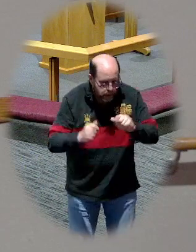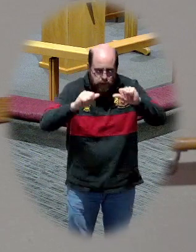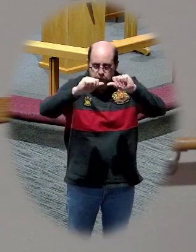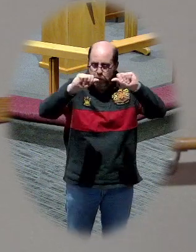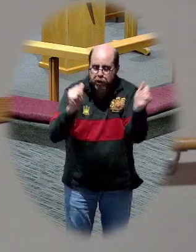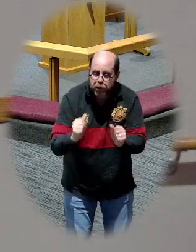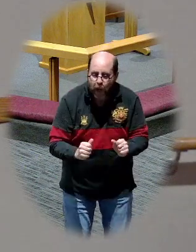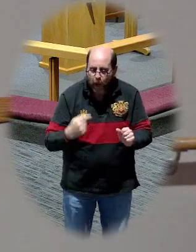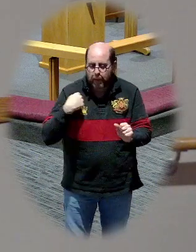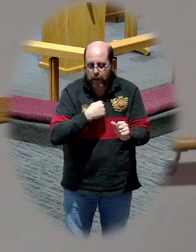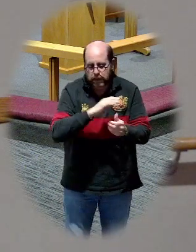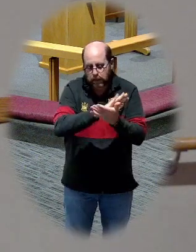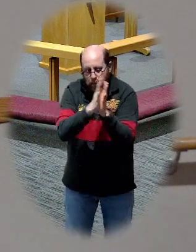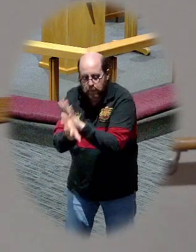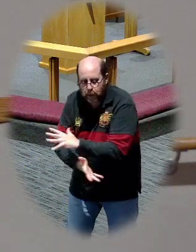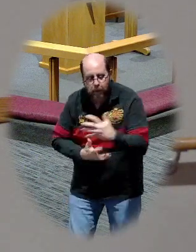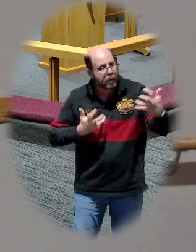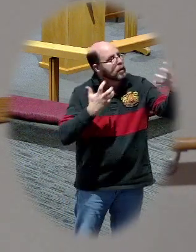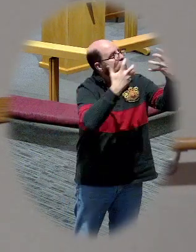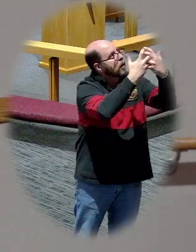mold us